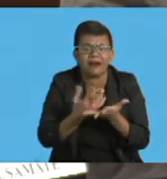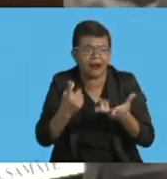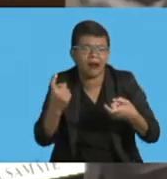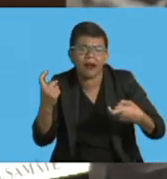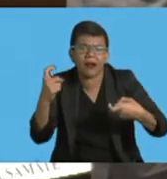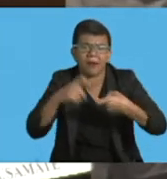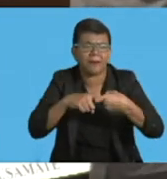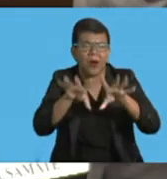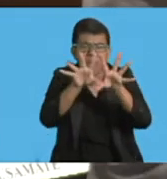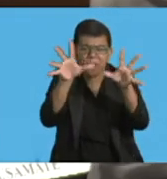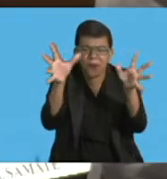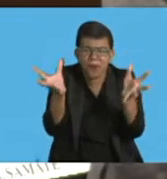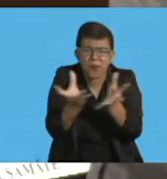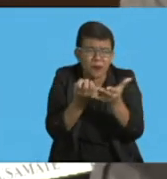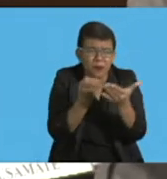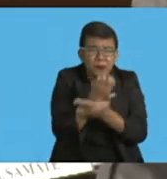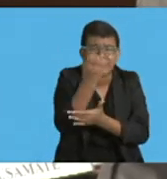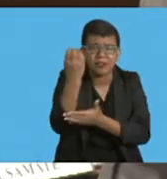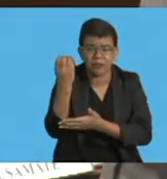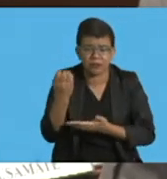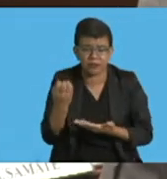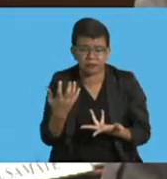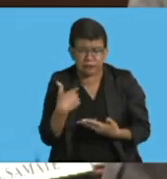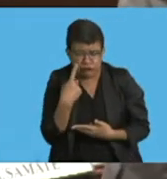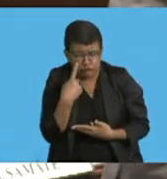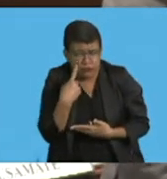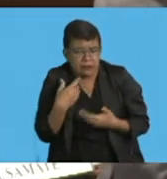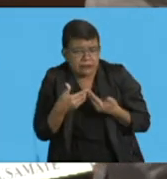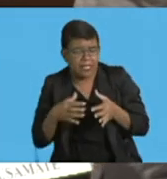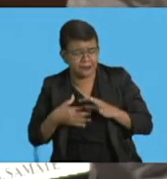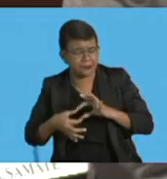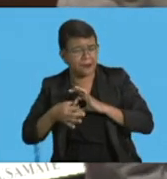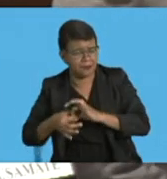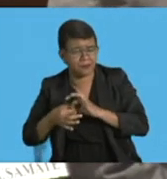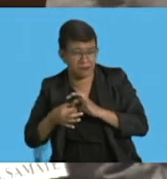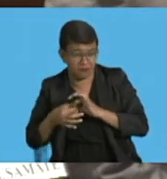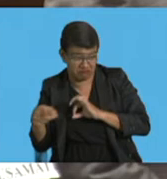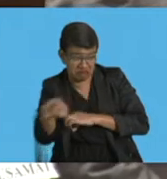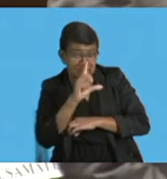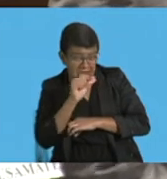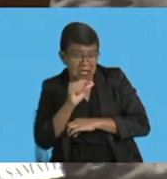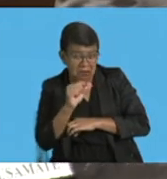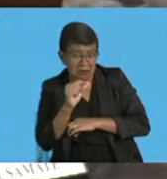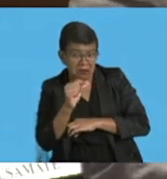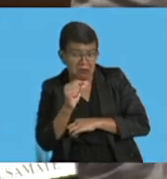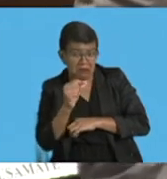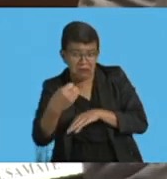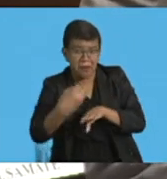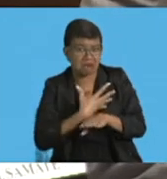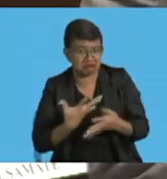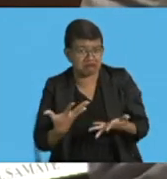we can have certain buffers. However, of course, it can have an impact on us. And one of those things is, for example,